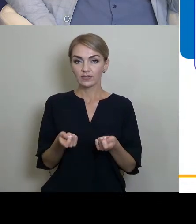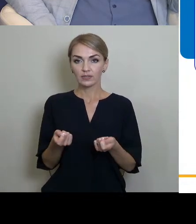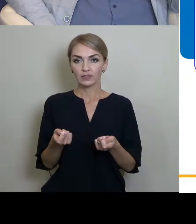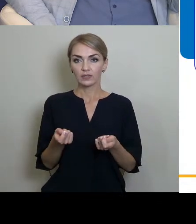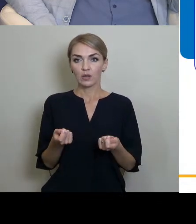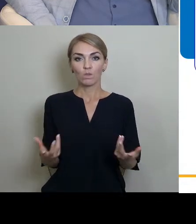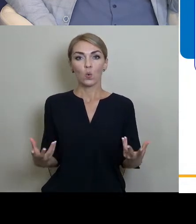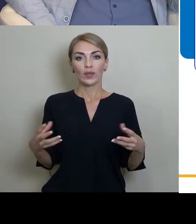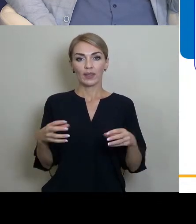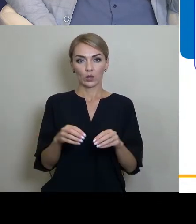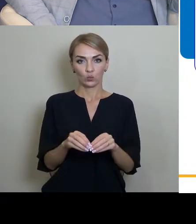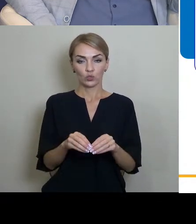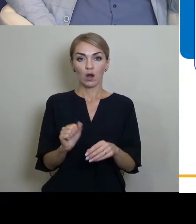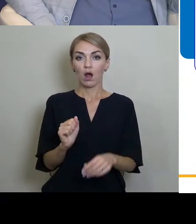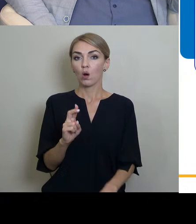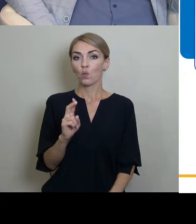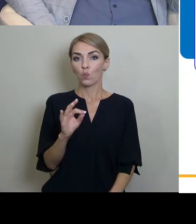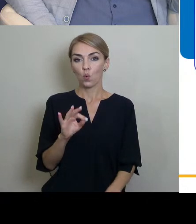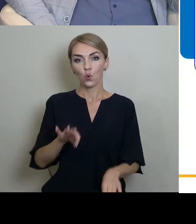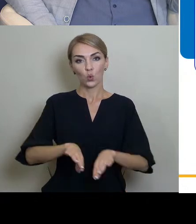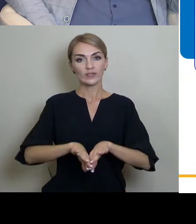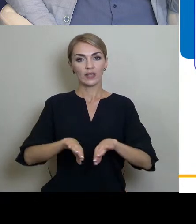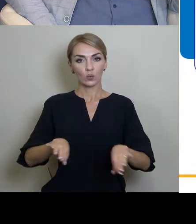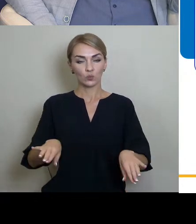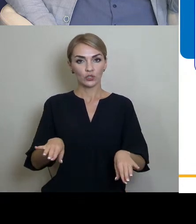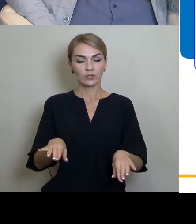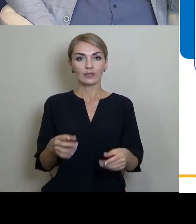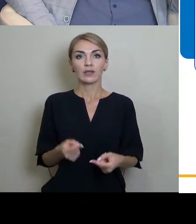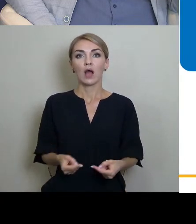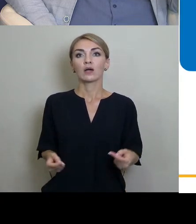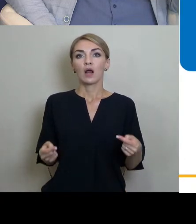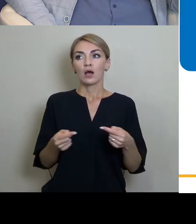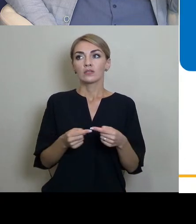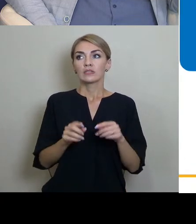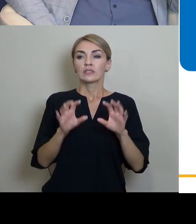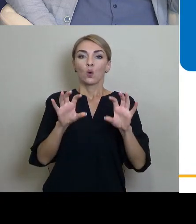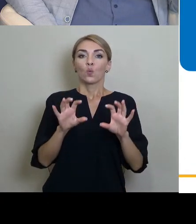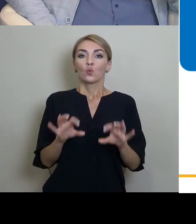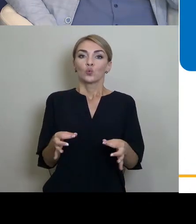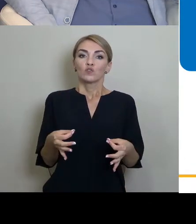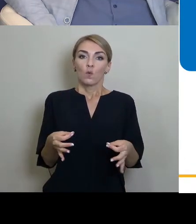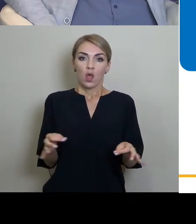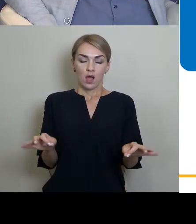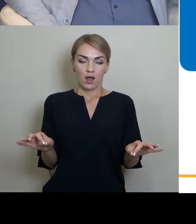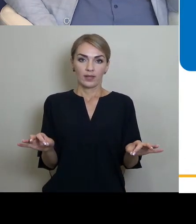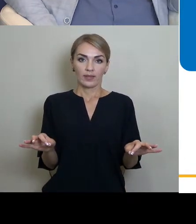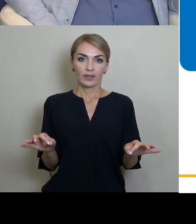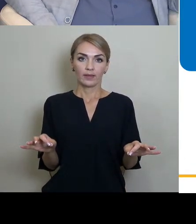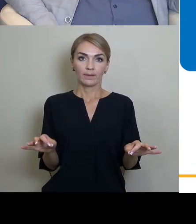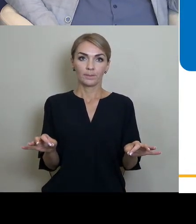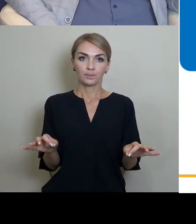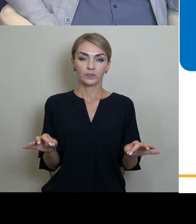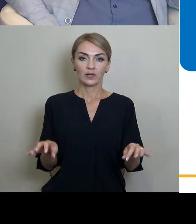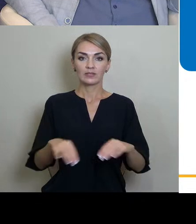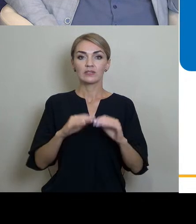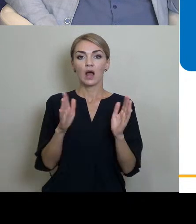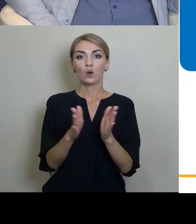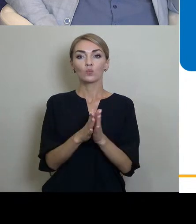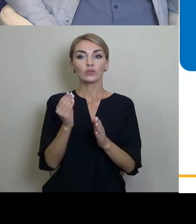redelineate that. We need to take that into consideration by merging or